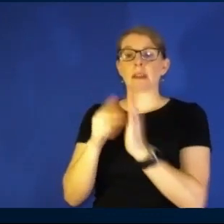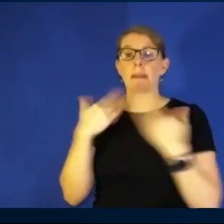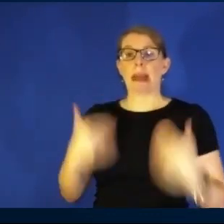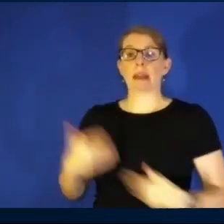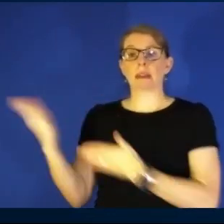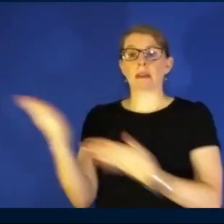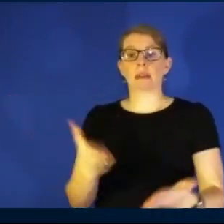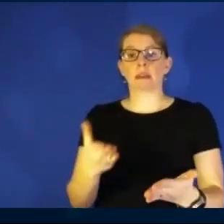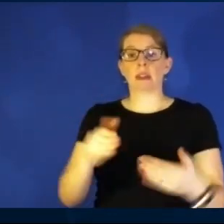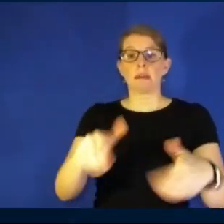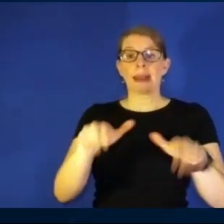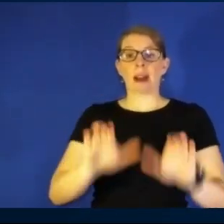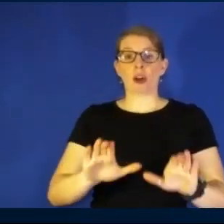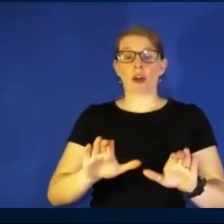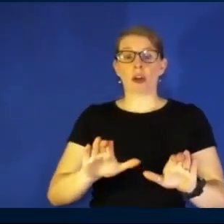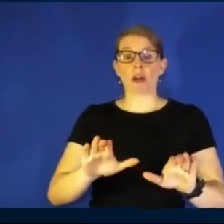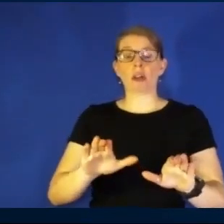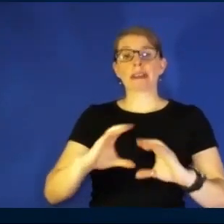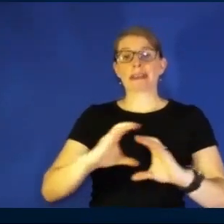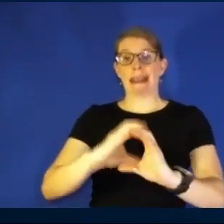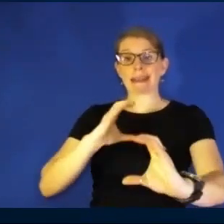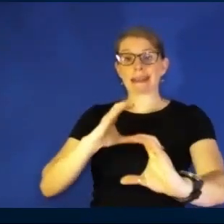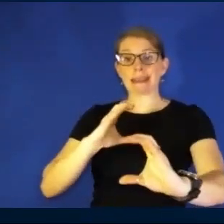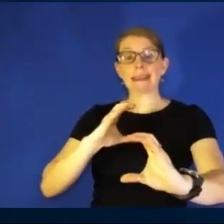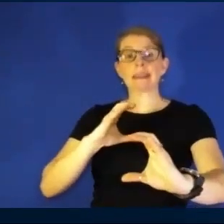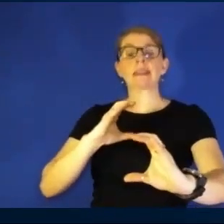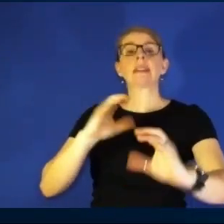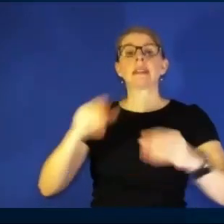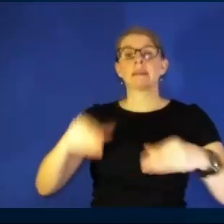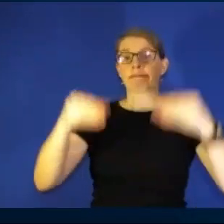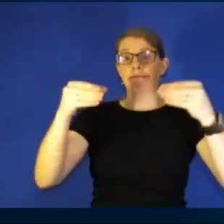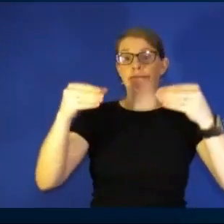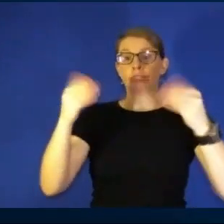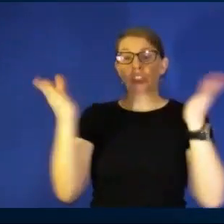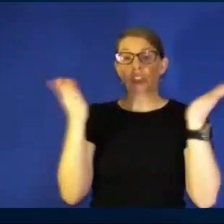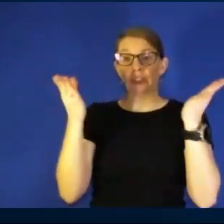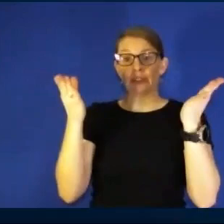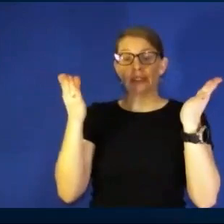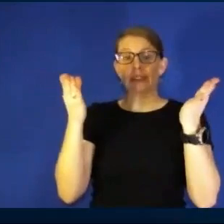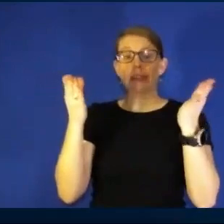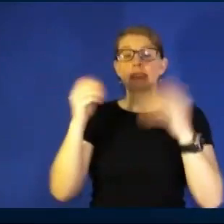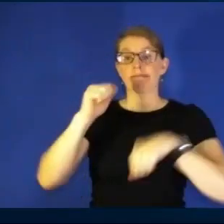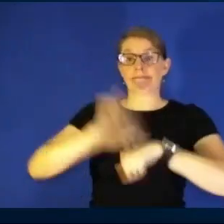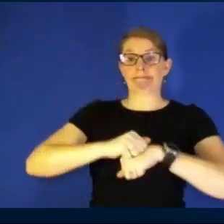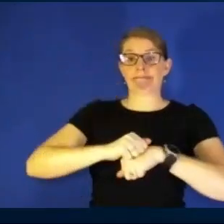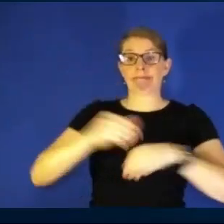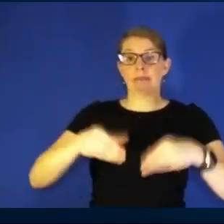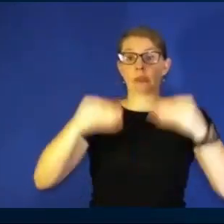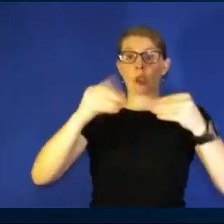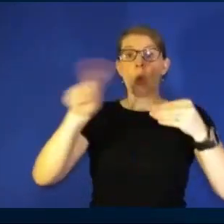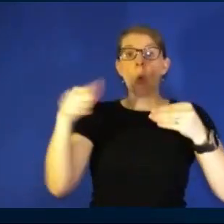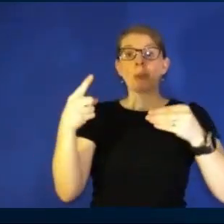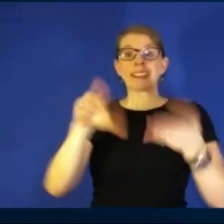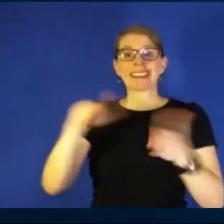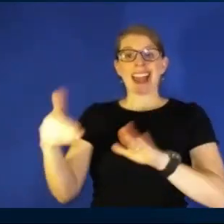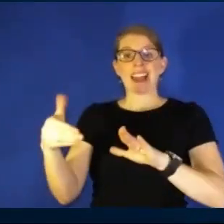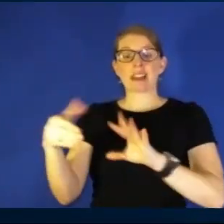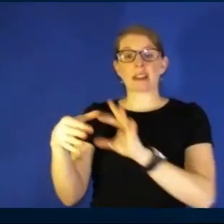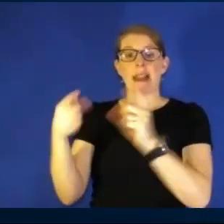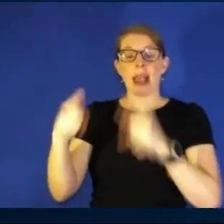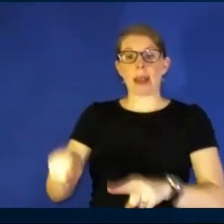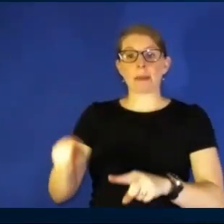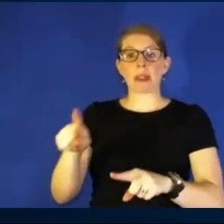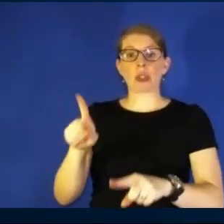plot, casket, clergy services, cremation, headstone, but it is only for deaths that occurred in the United States.